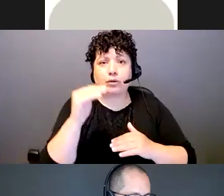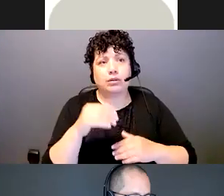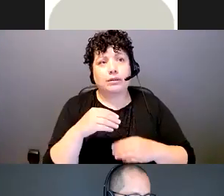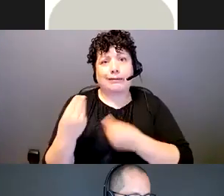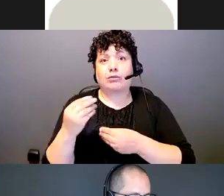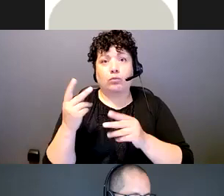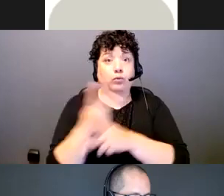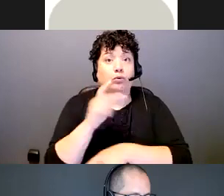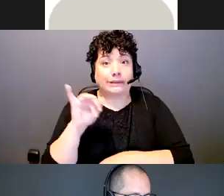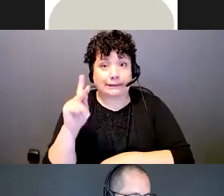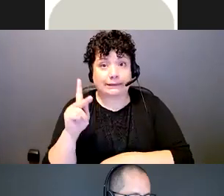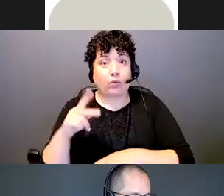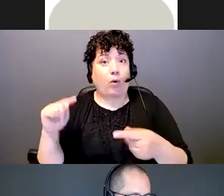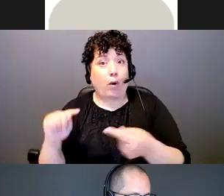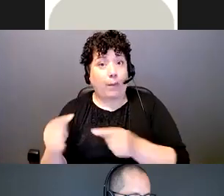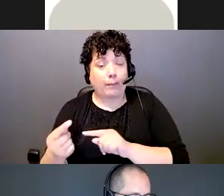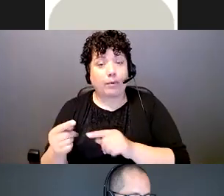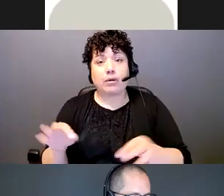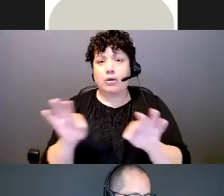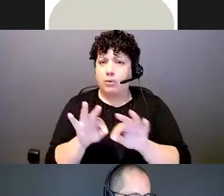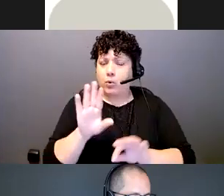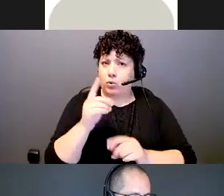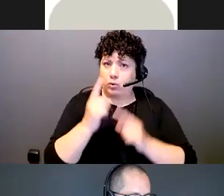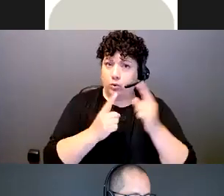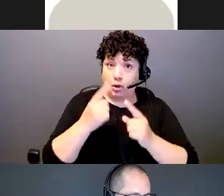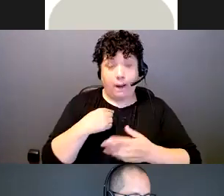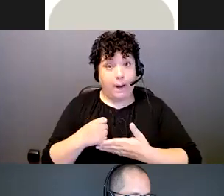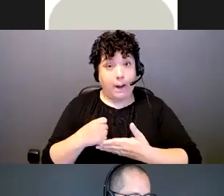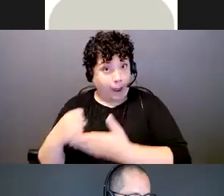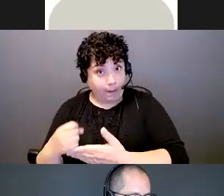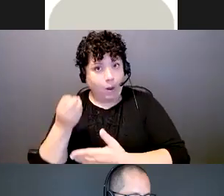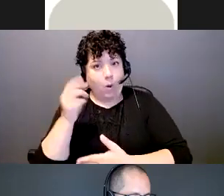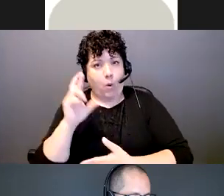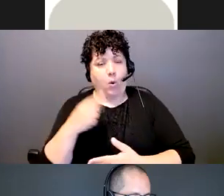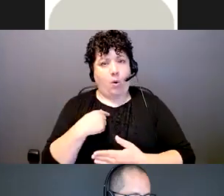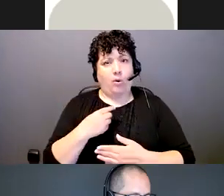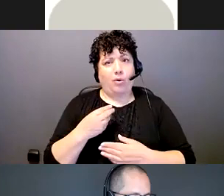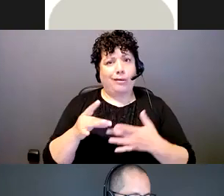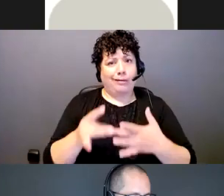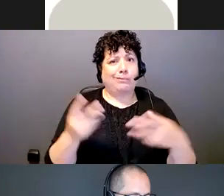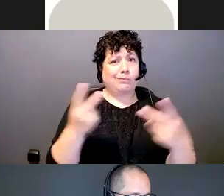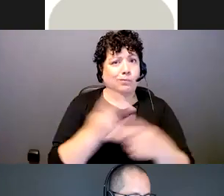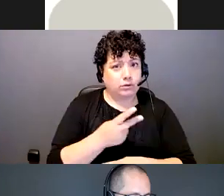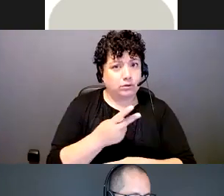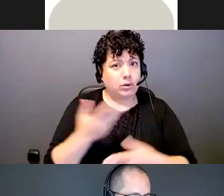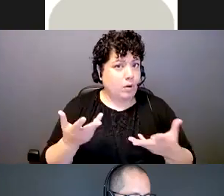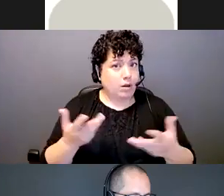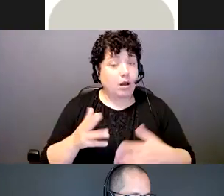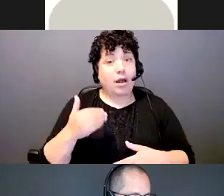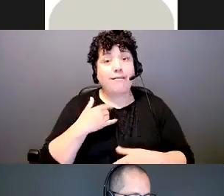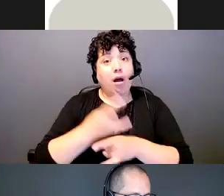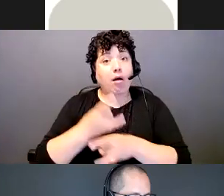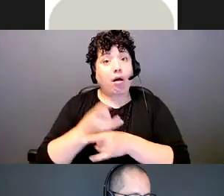So always asking the question, are you helping or hindering, especially alcohol delivery systems? And I have seen many,